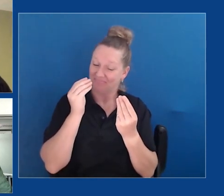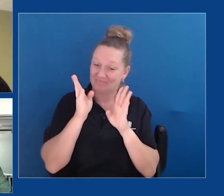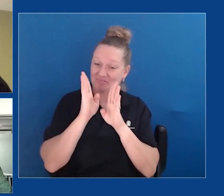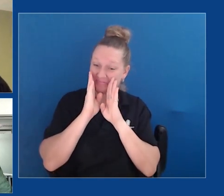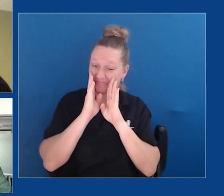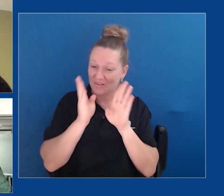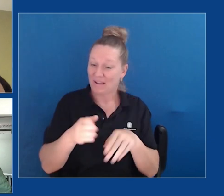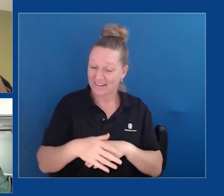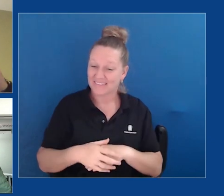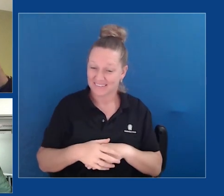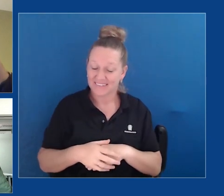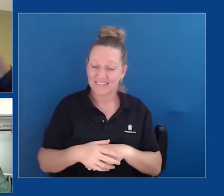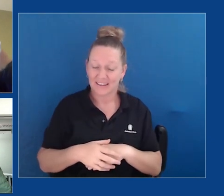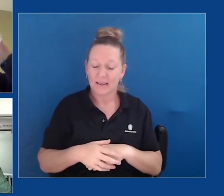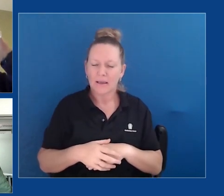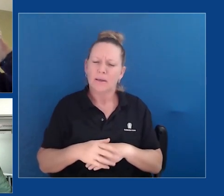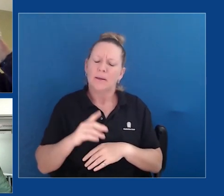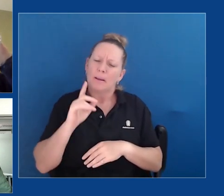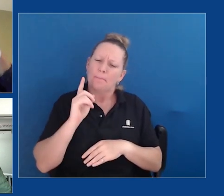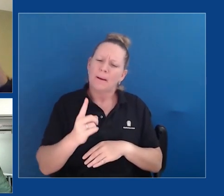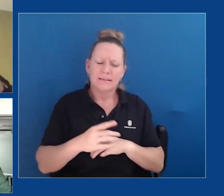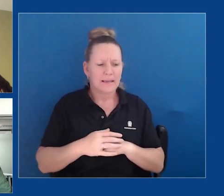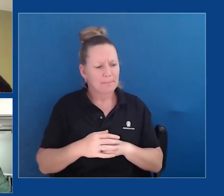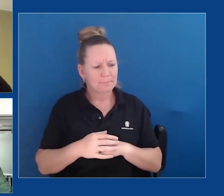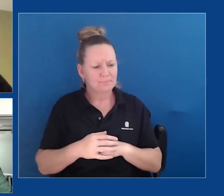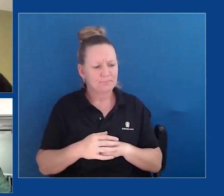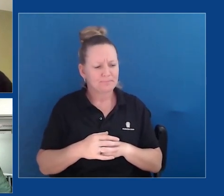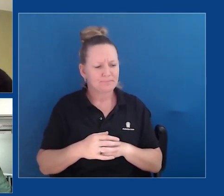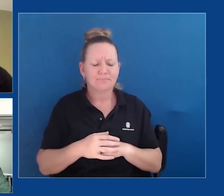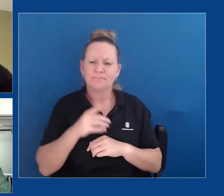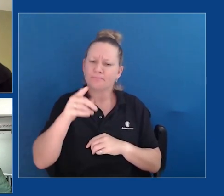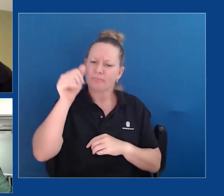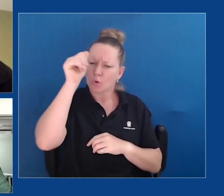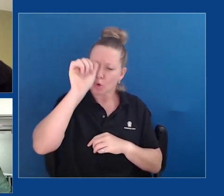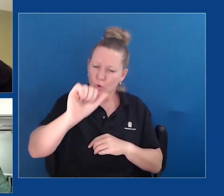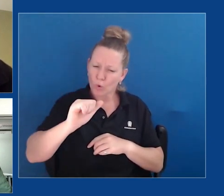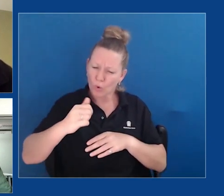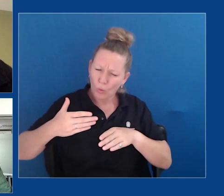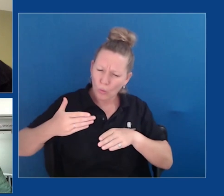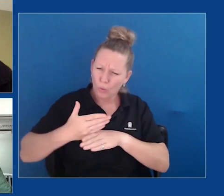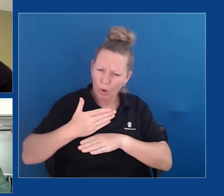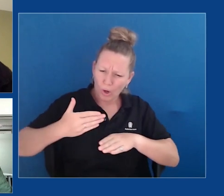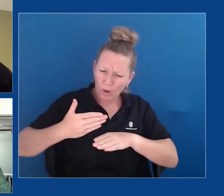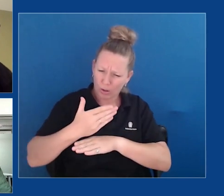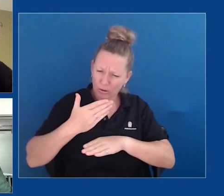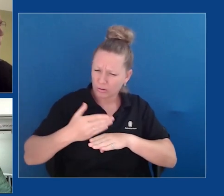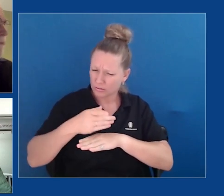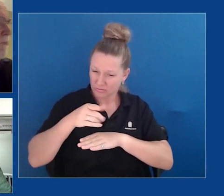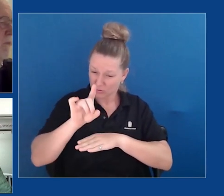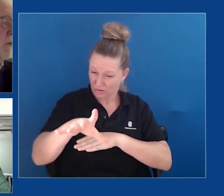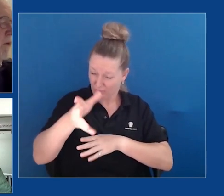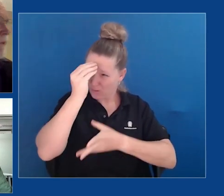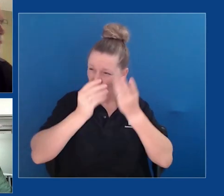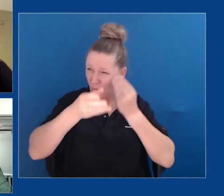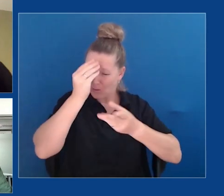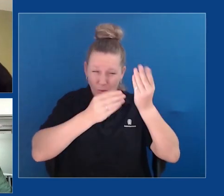But given, you know, the work and effort that you've put into learning all of this yourself, and also ensuring